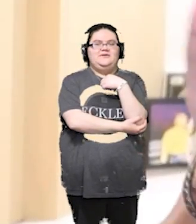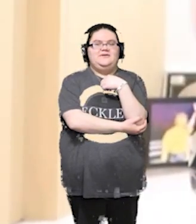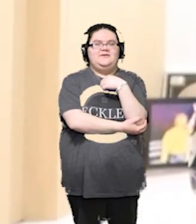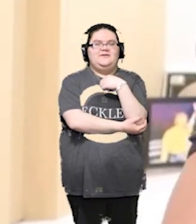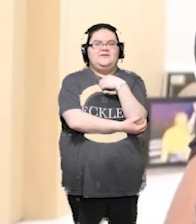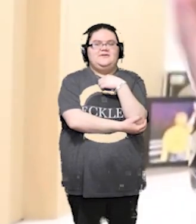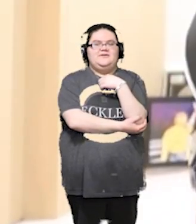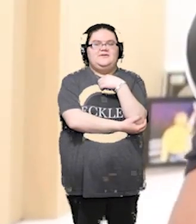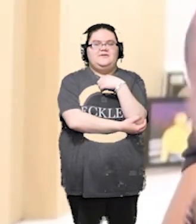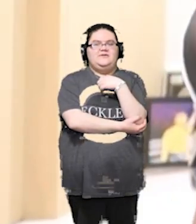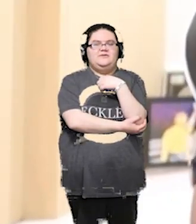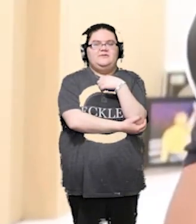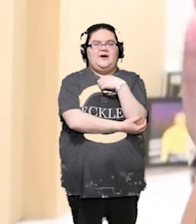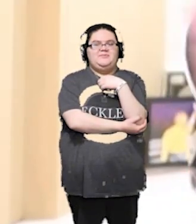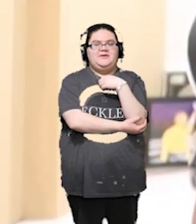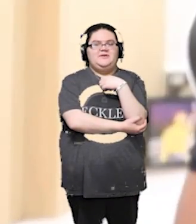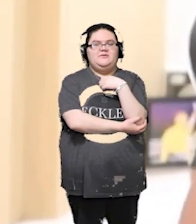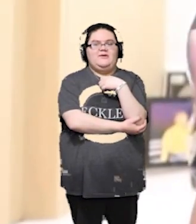know.